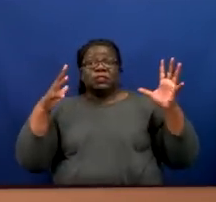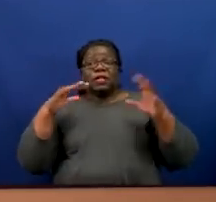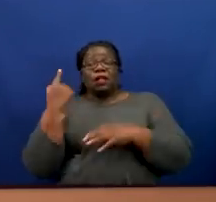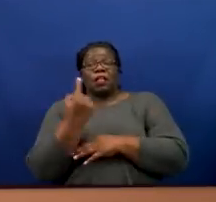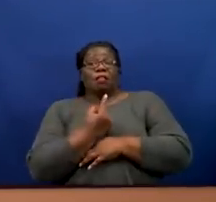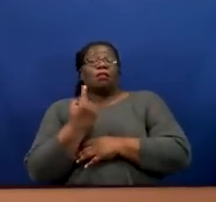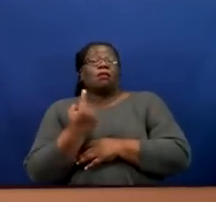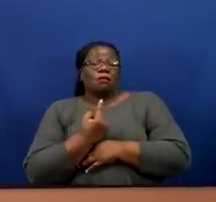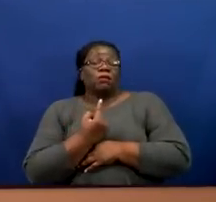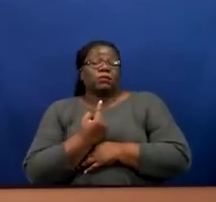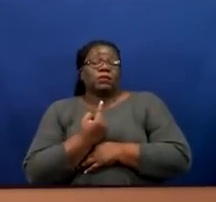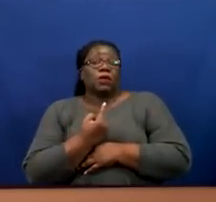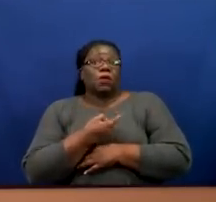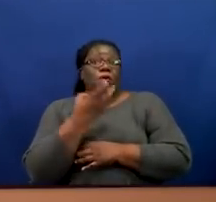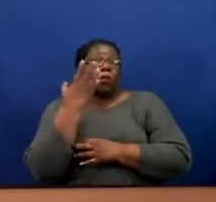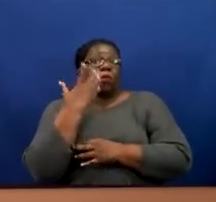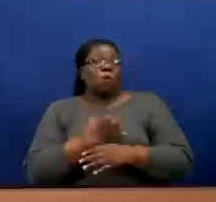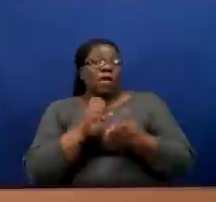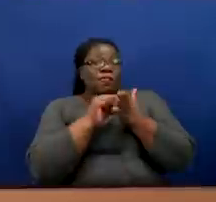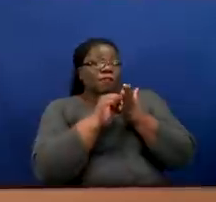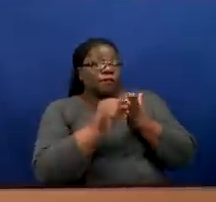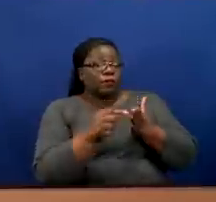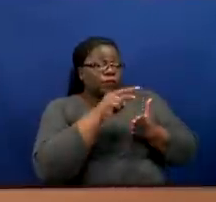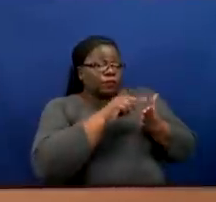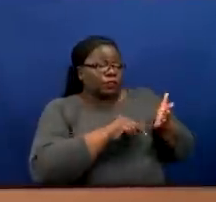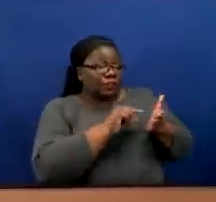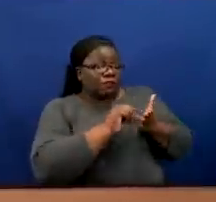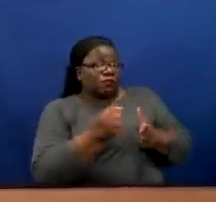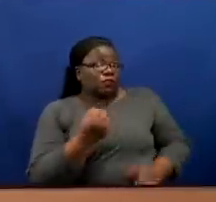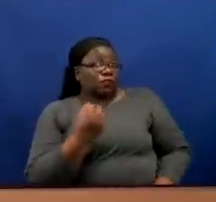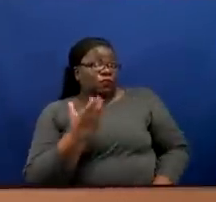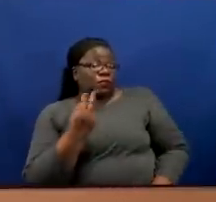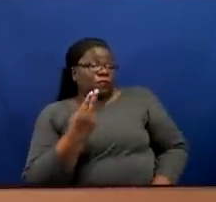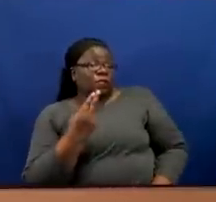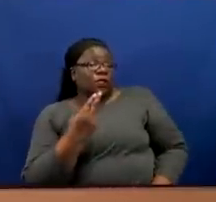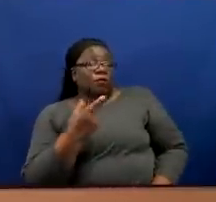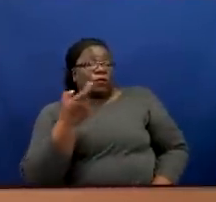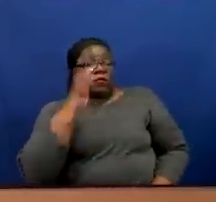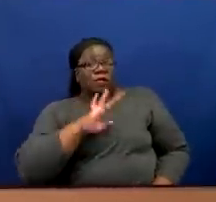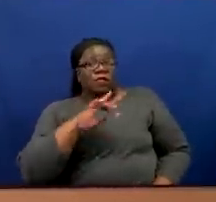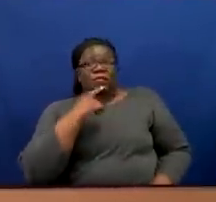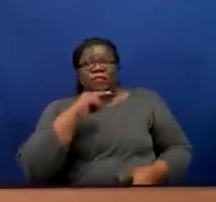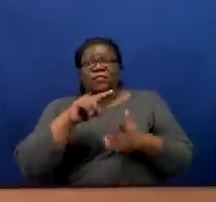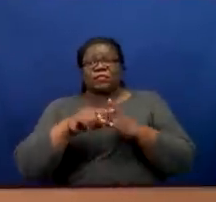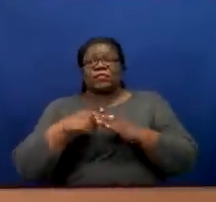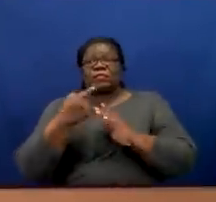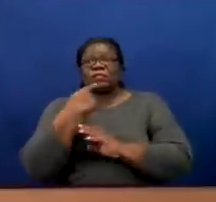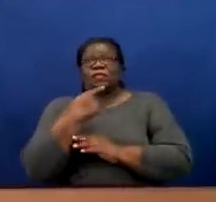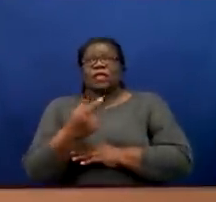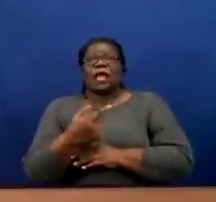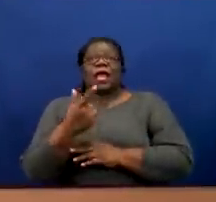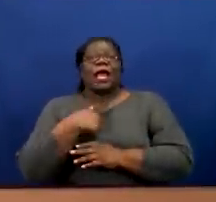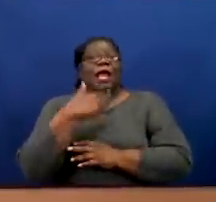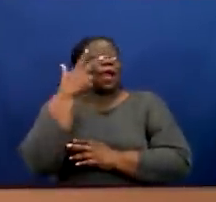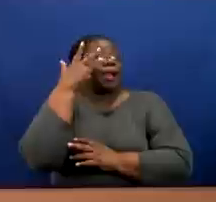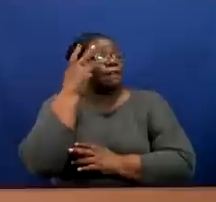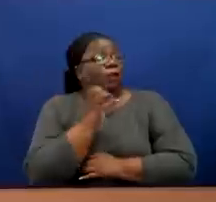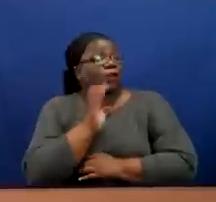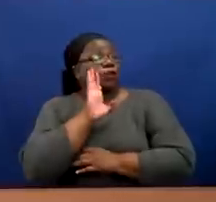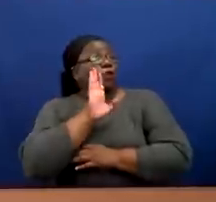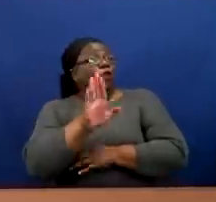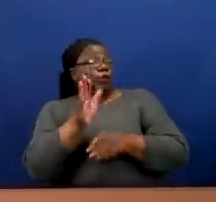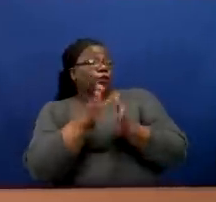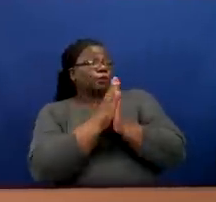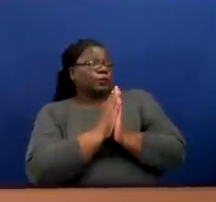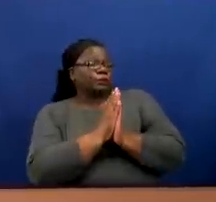myself. Because the verse says in verse 12, when God starts speaking, I have heard your prayer.